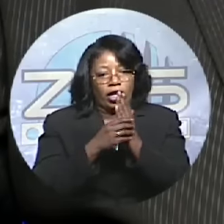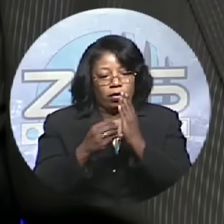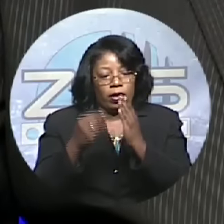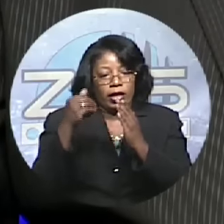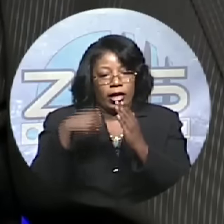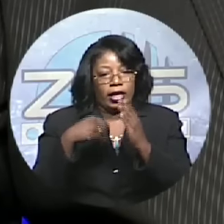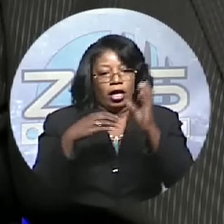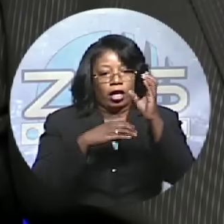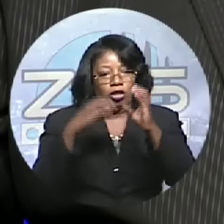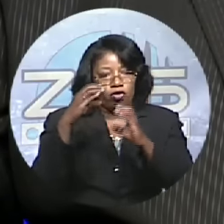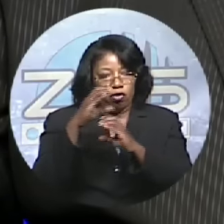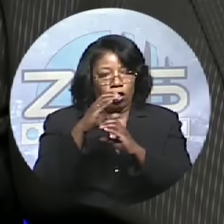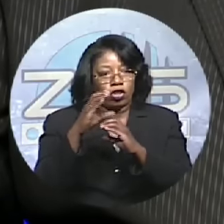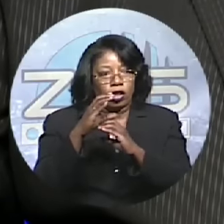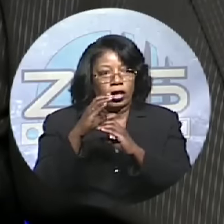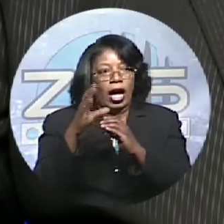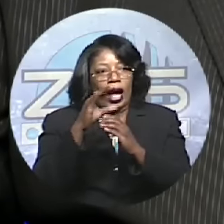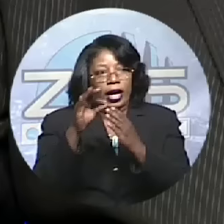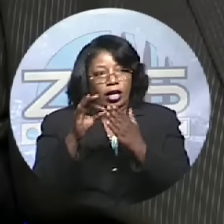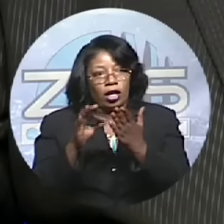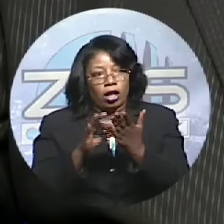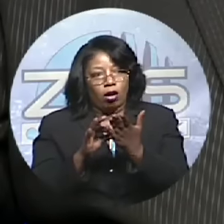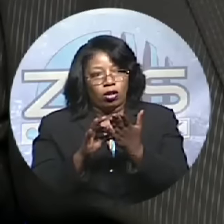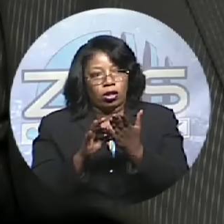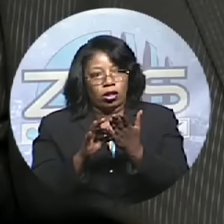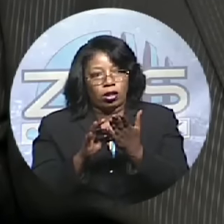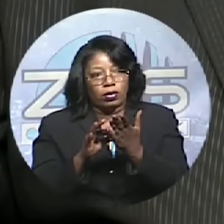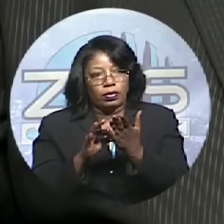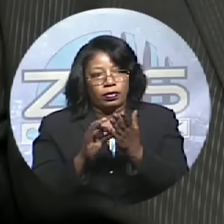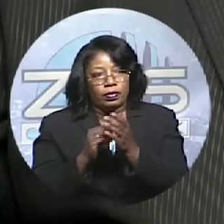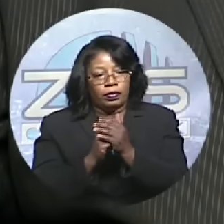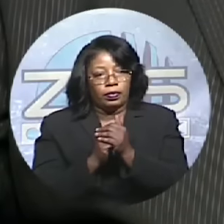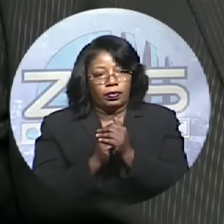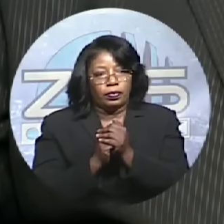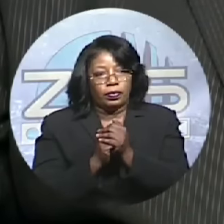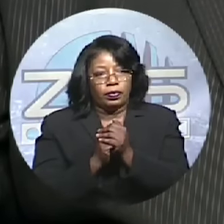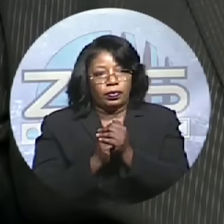construction and not accountants, as was apparently done in the initial audit.